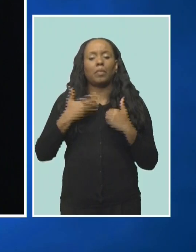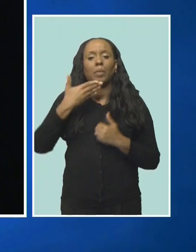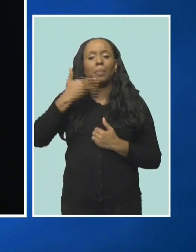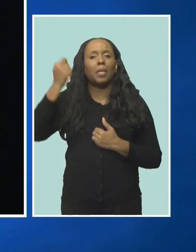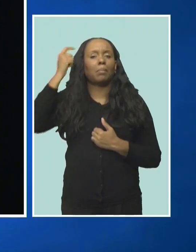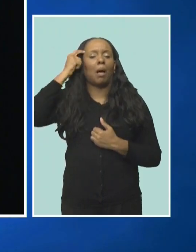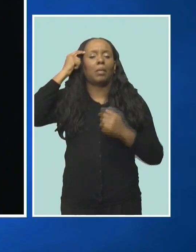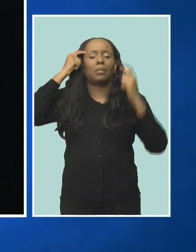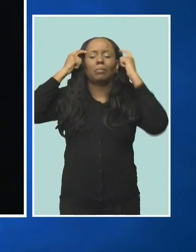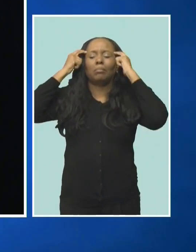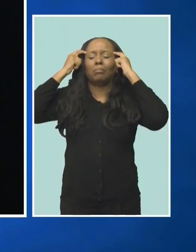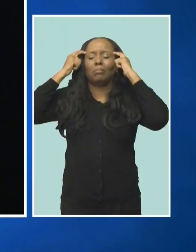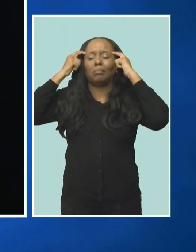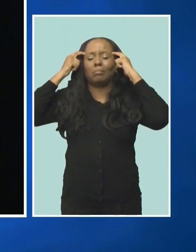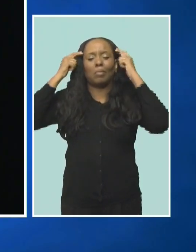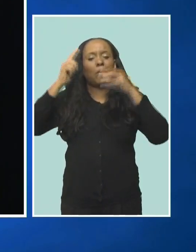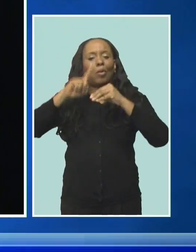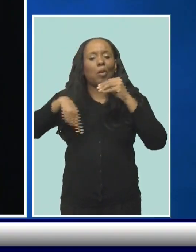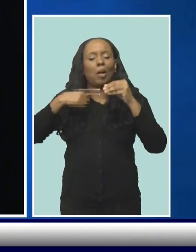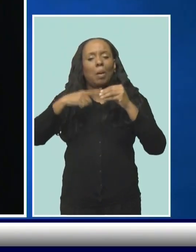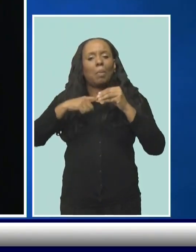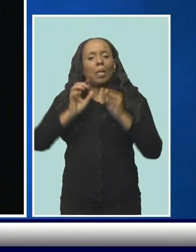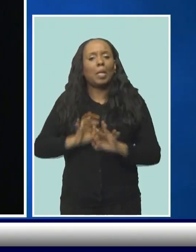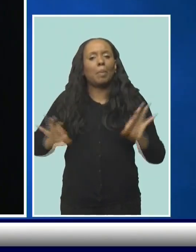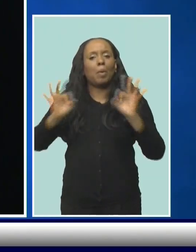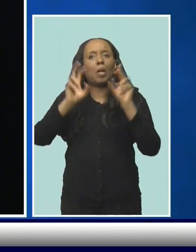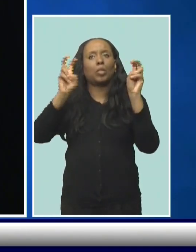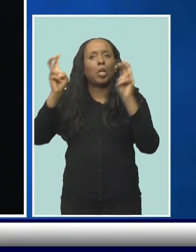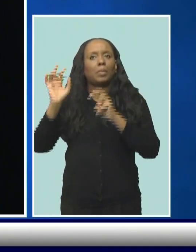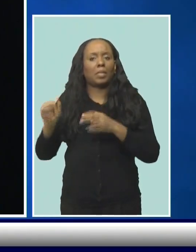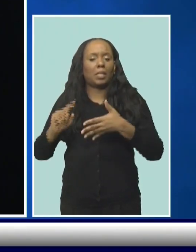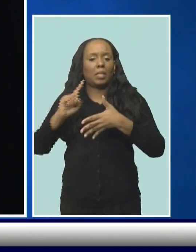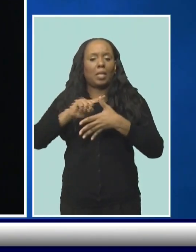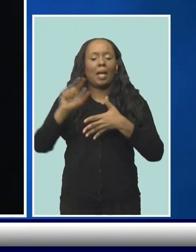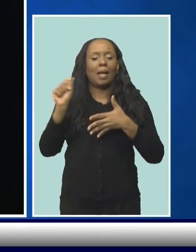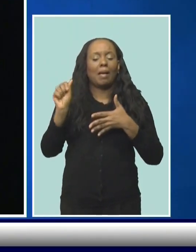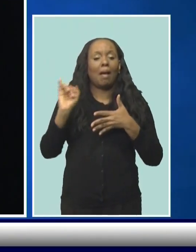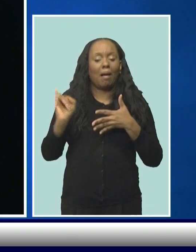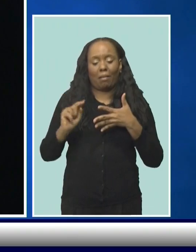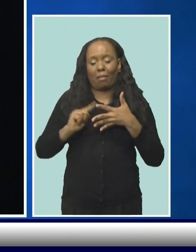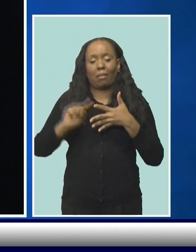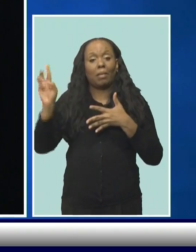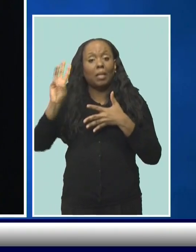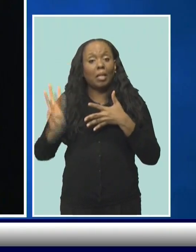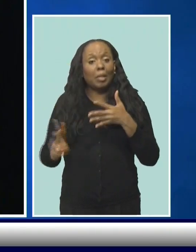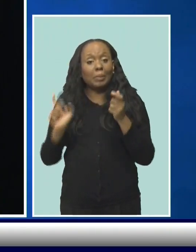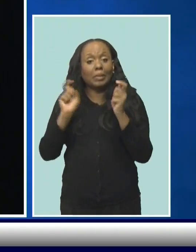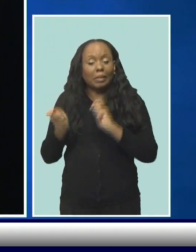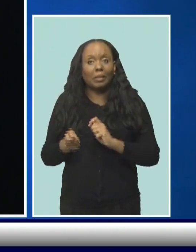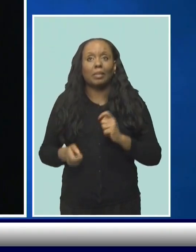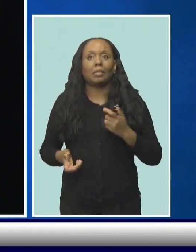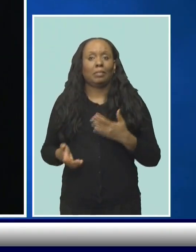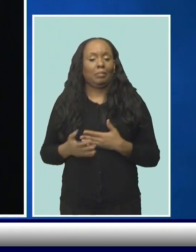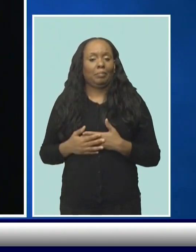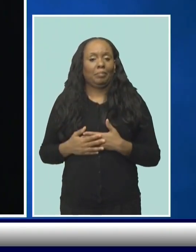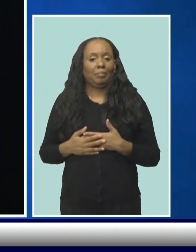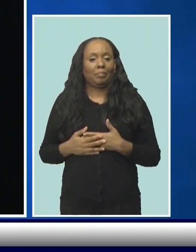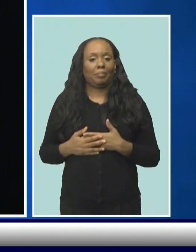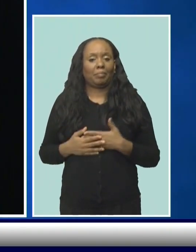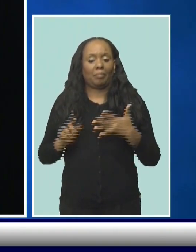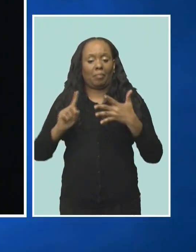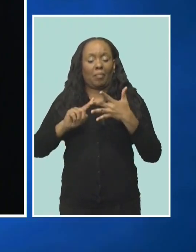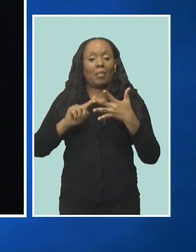key topics of our generation: artificial intelligence, technology, the areas of climate change and the climate crisis,